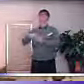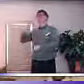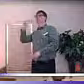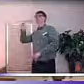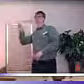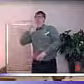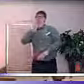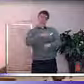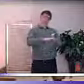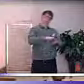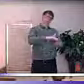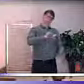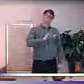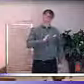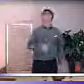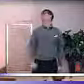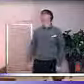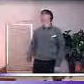me.